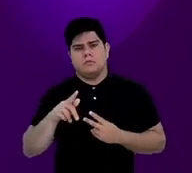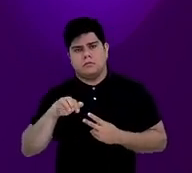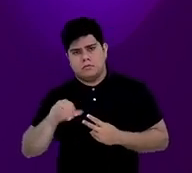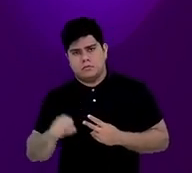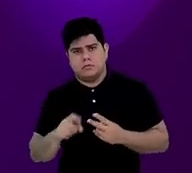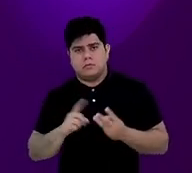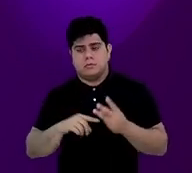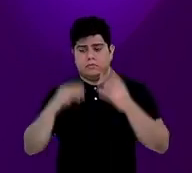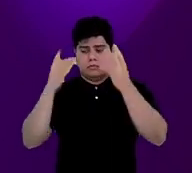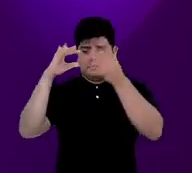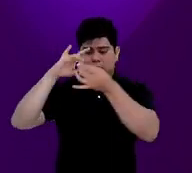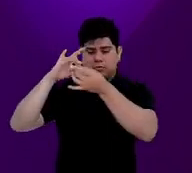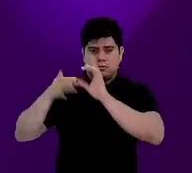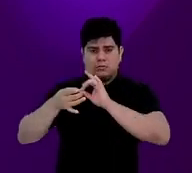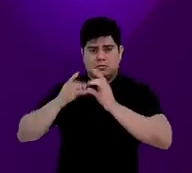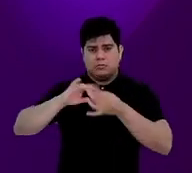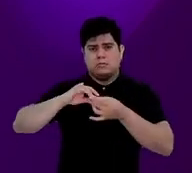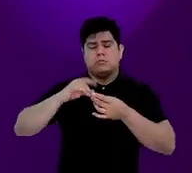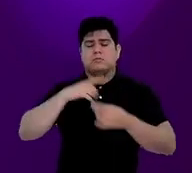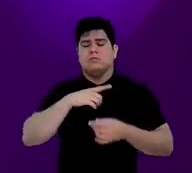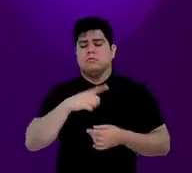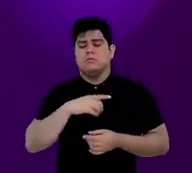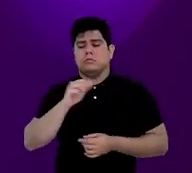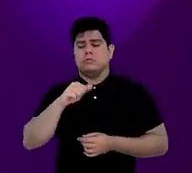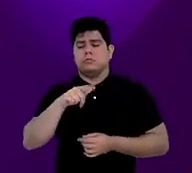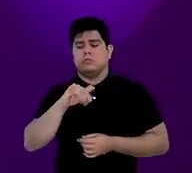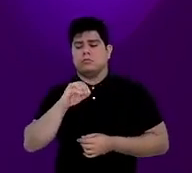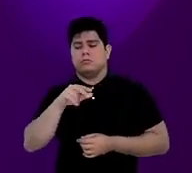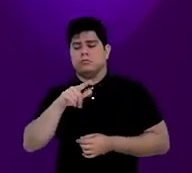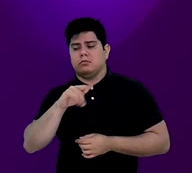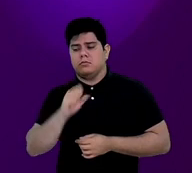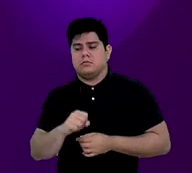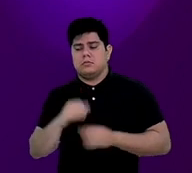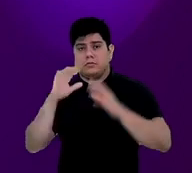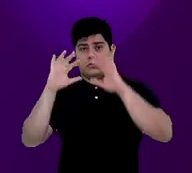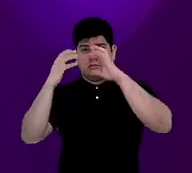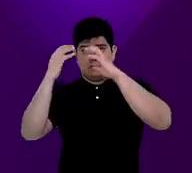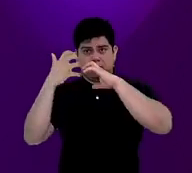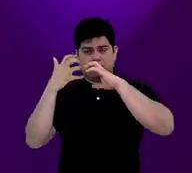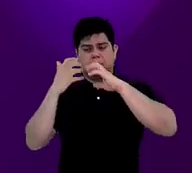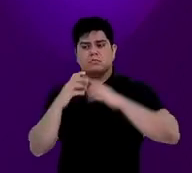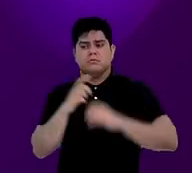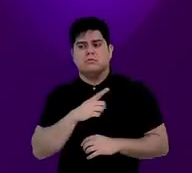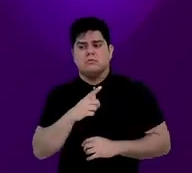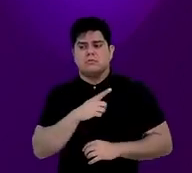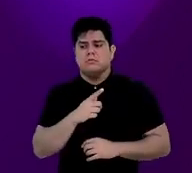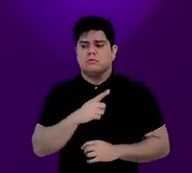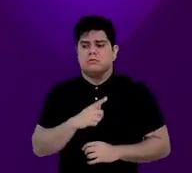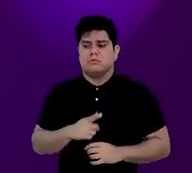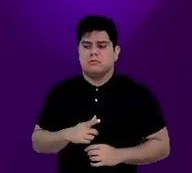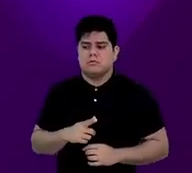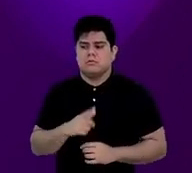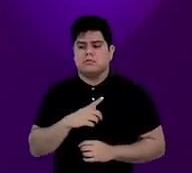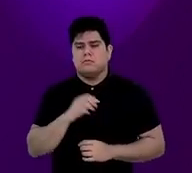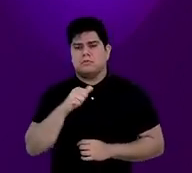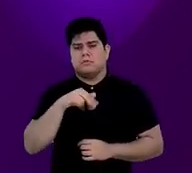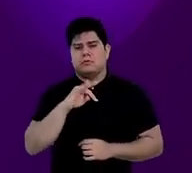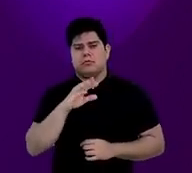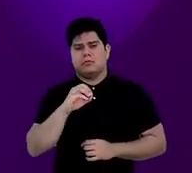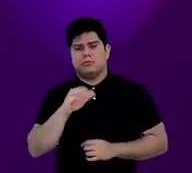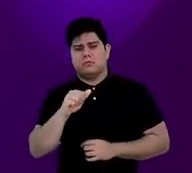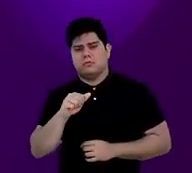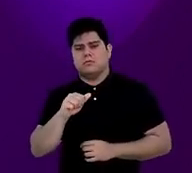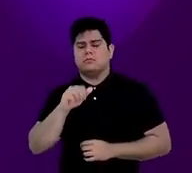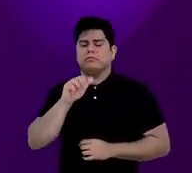angiogenesis in a brain injury, you get anti-apoptosis, you get antioxidants, you get increased